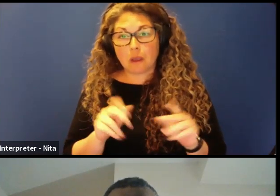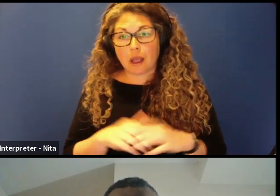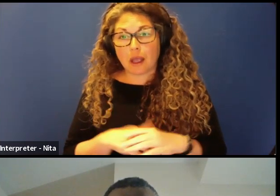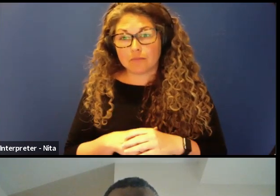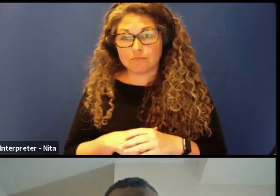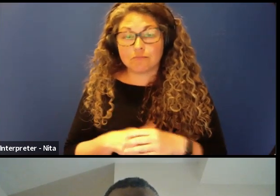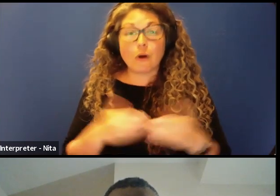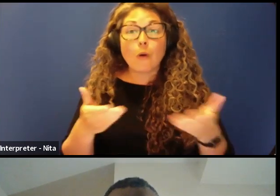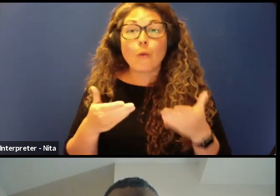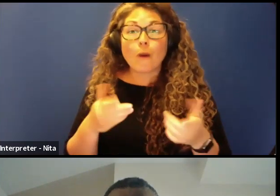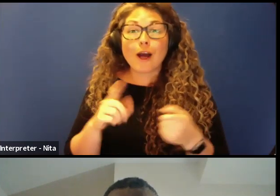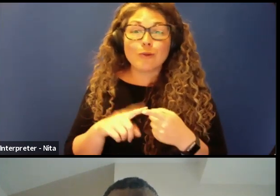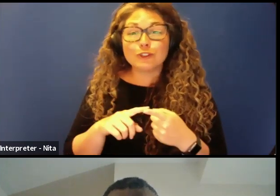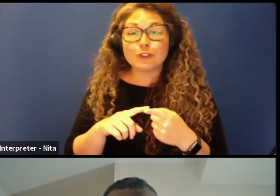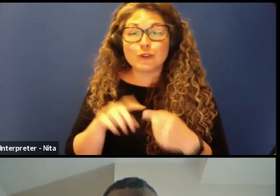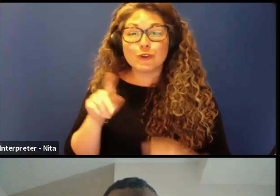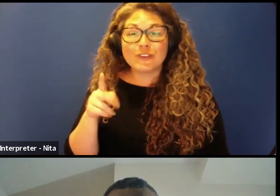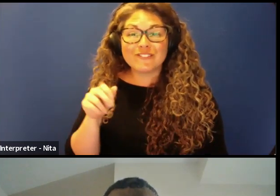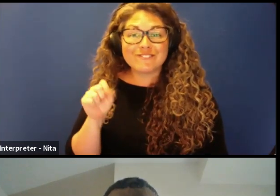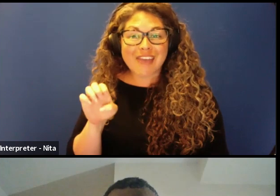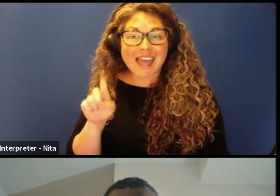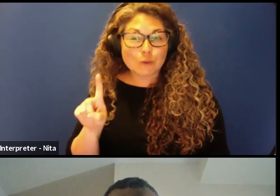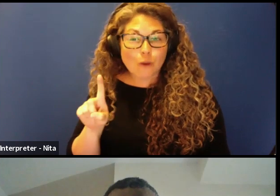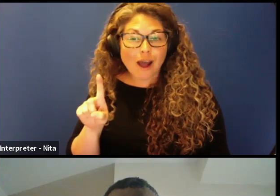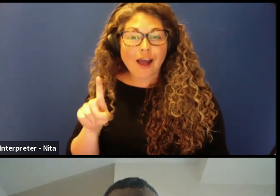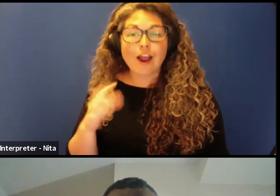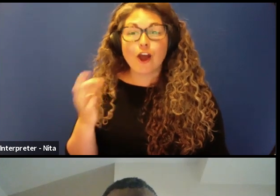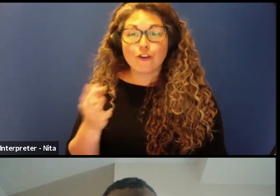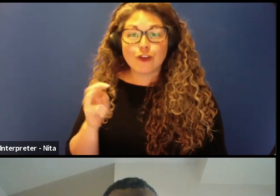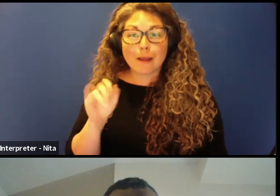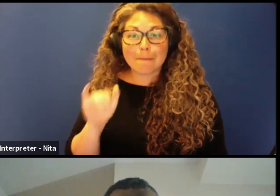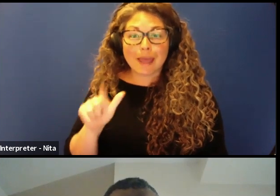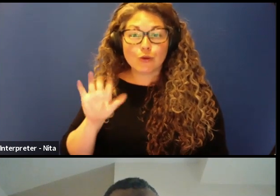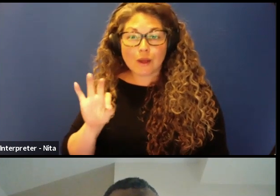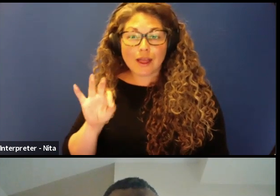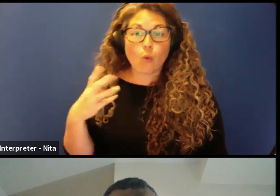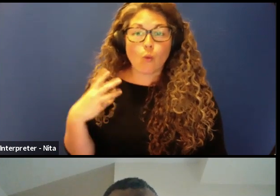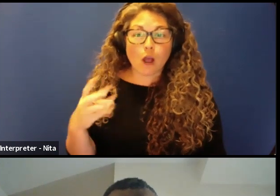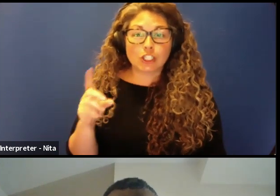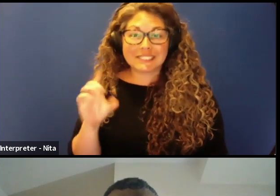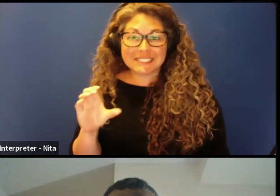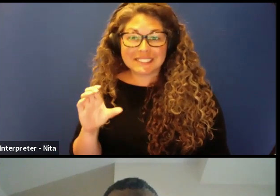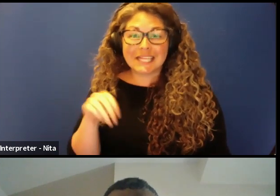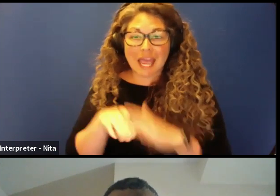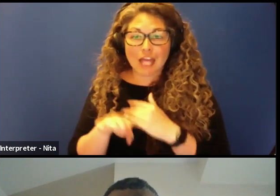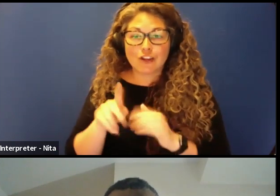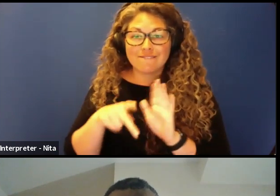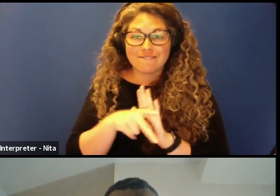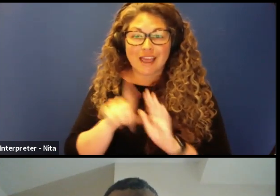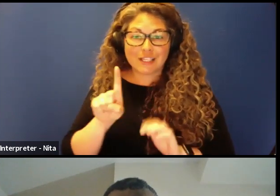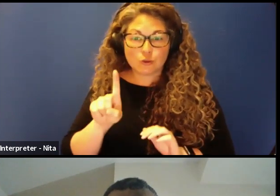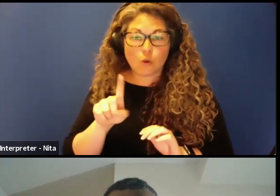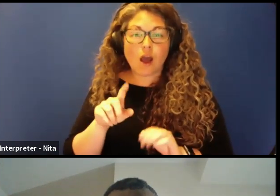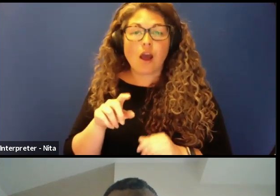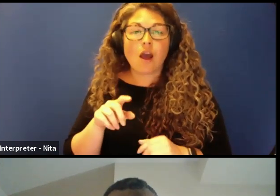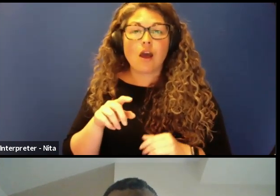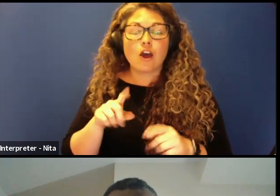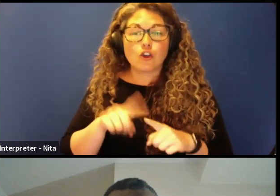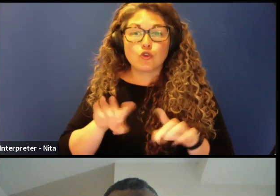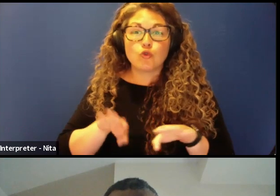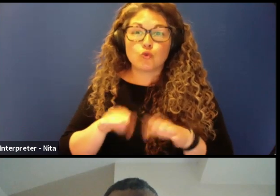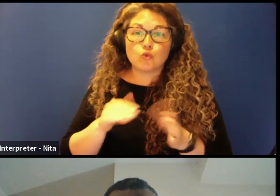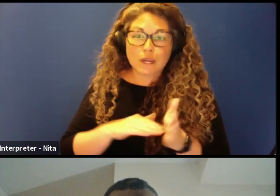Welcome to phase 1. As of Friday, May 29th, Washington, D.C. officially enter phase 1 of our phased reopening.